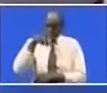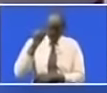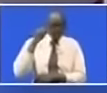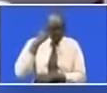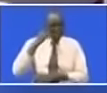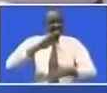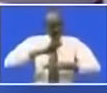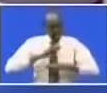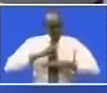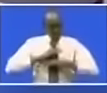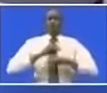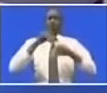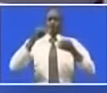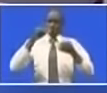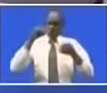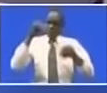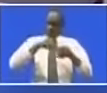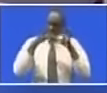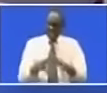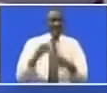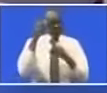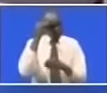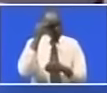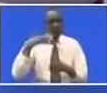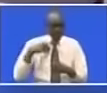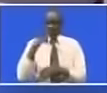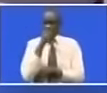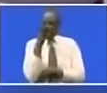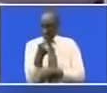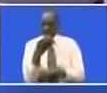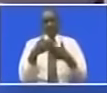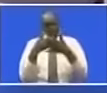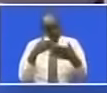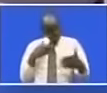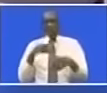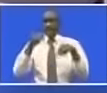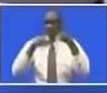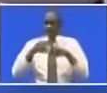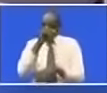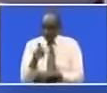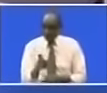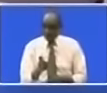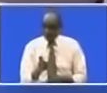there was enough voter education for those in Tanzania in the run-up to the election today?